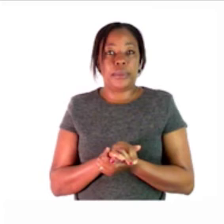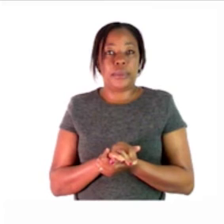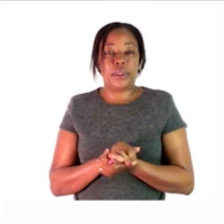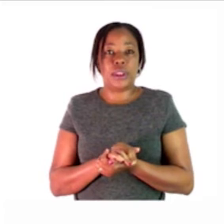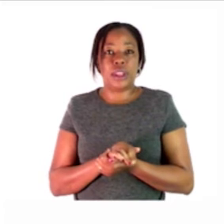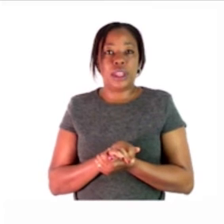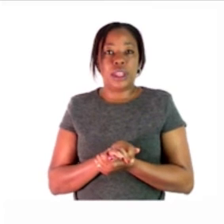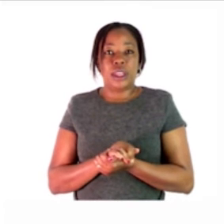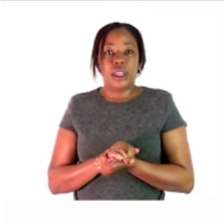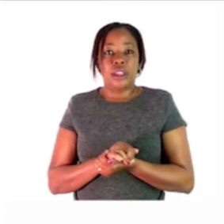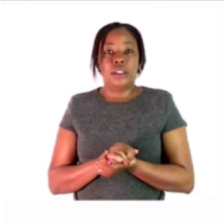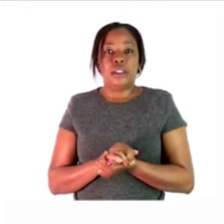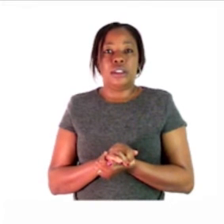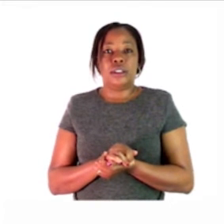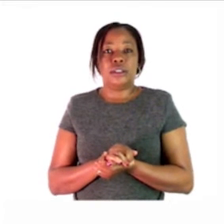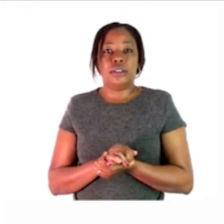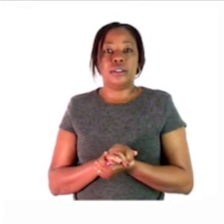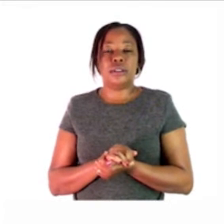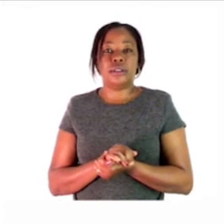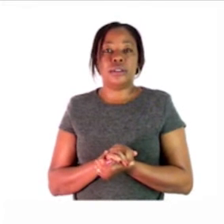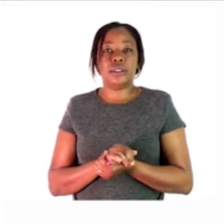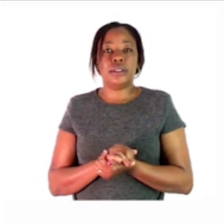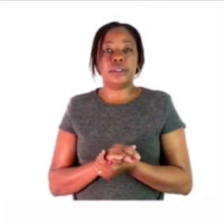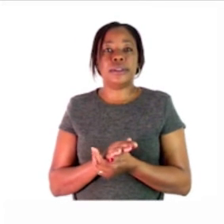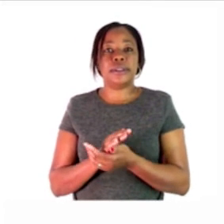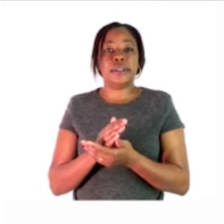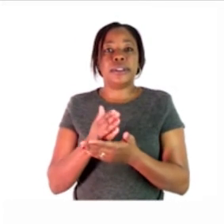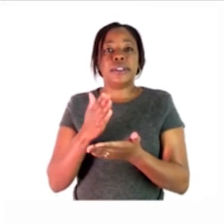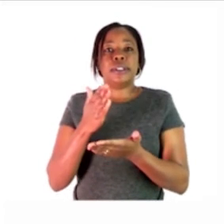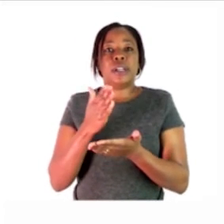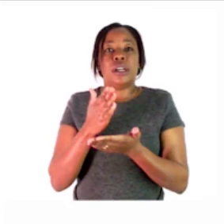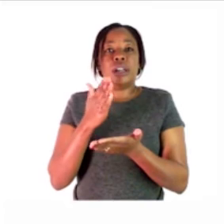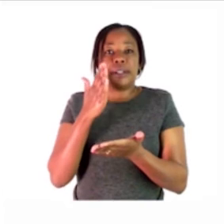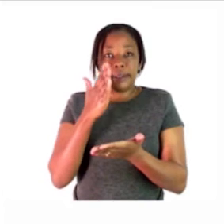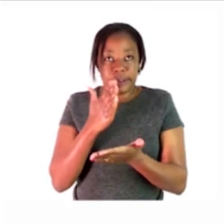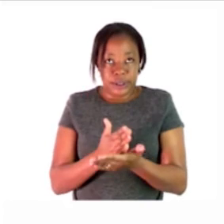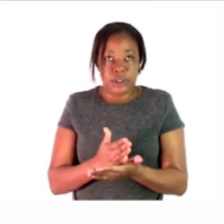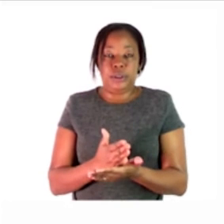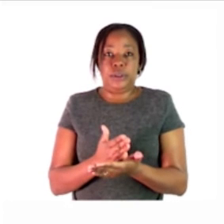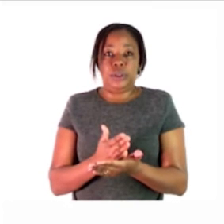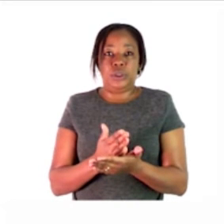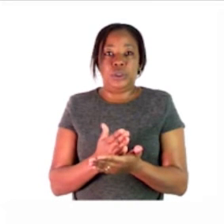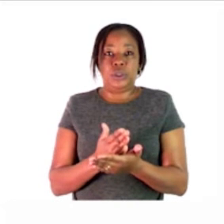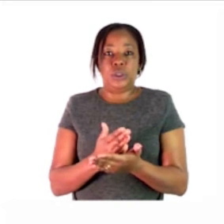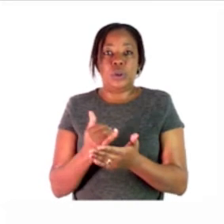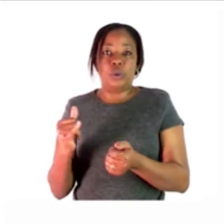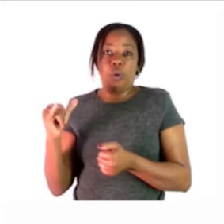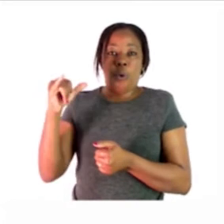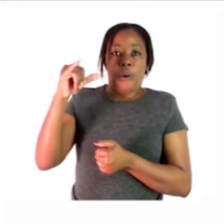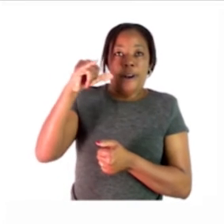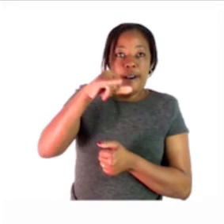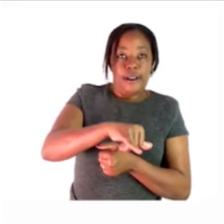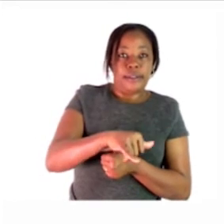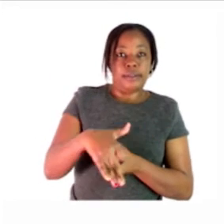I'm sure I will return to Namibia someday. You are sure that you are looking forward. It's a positive statement.